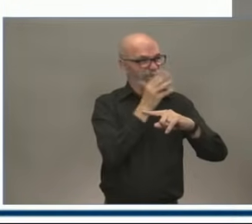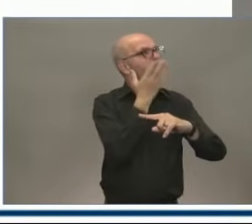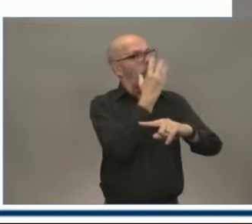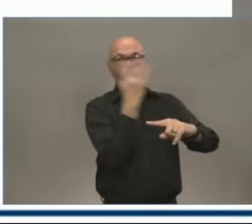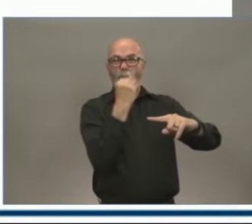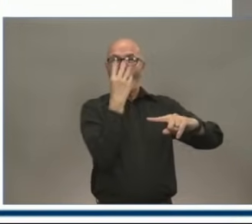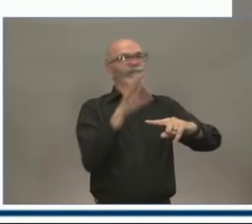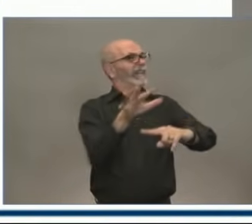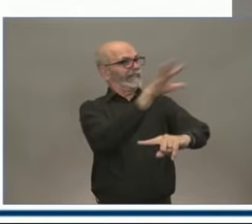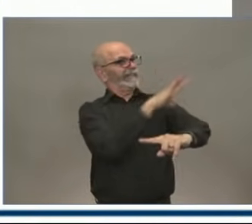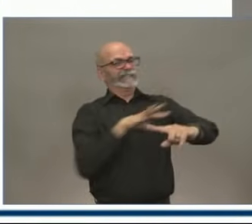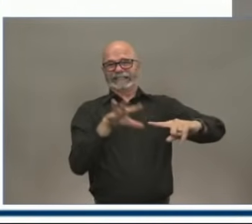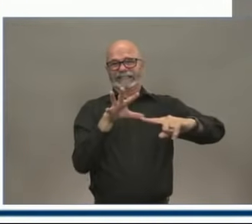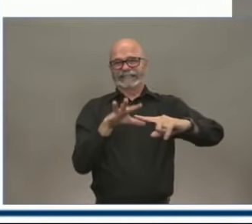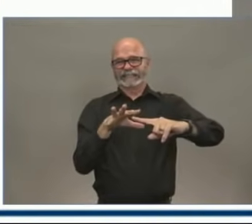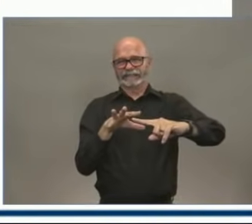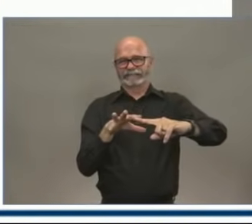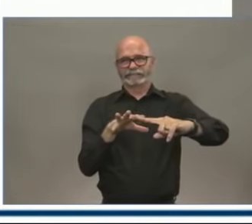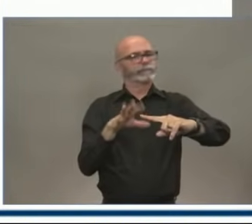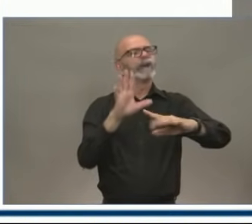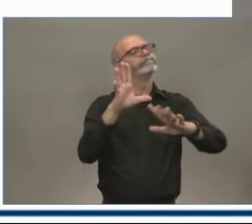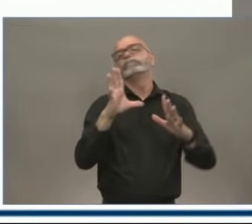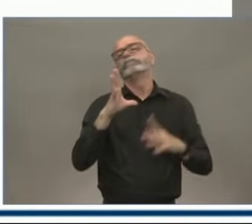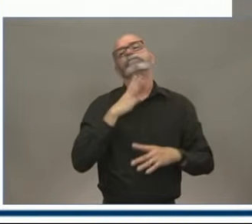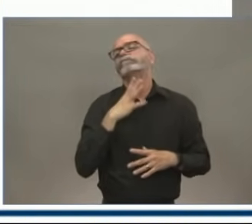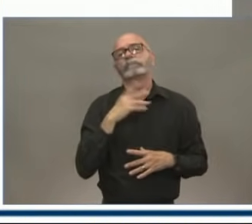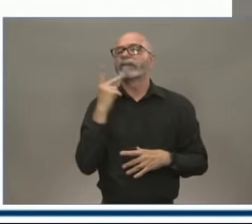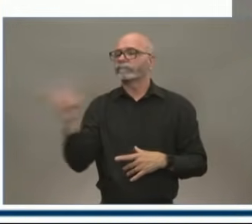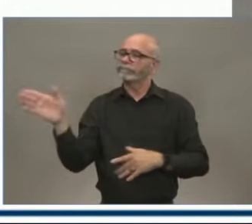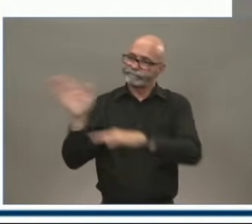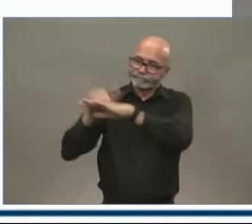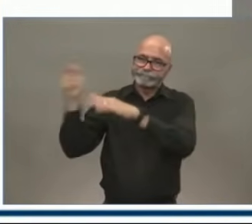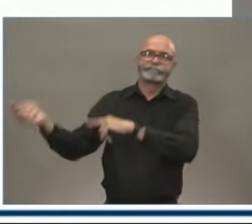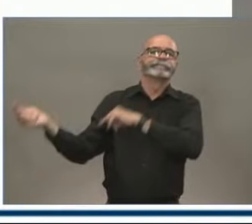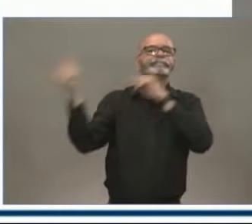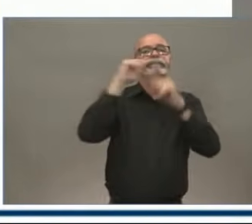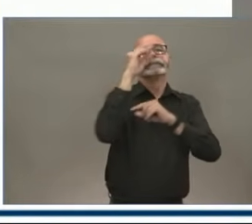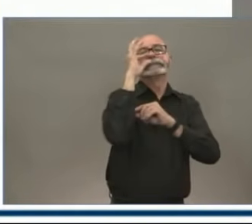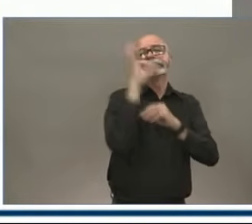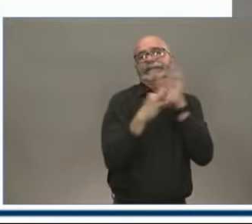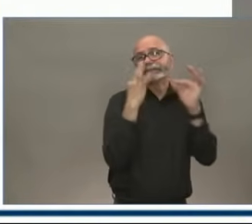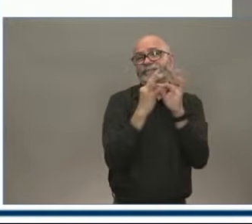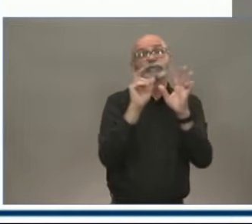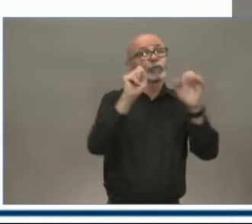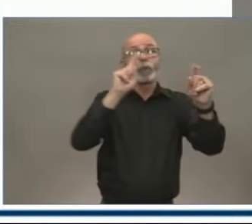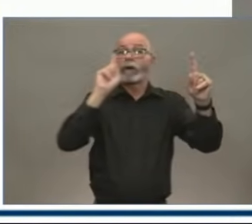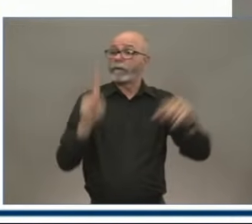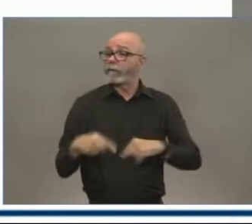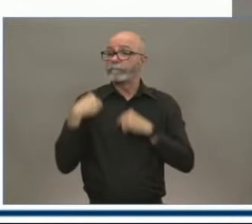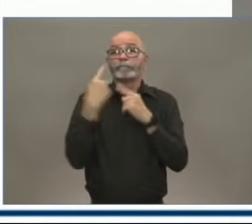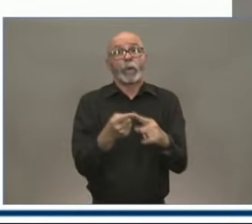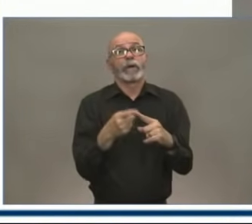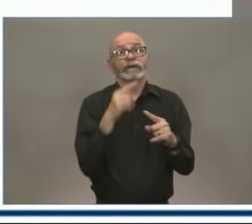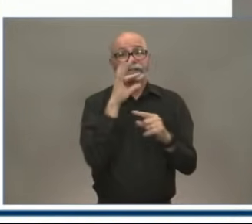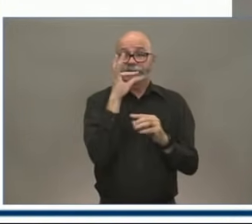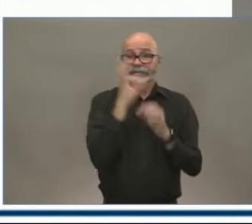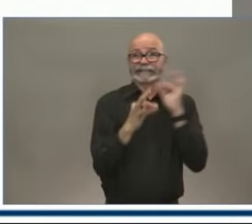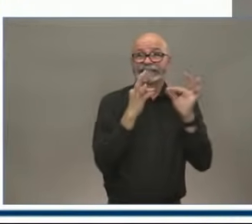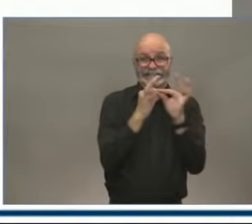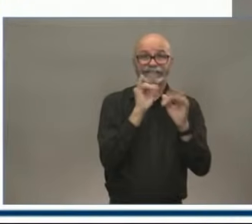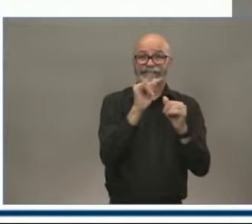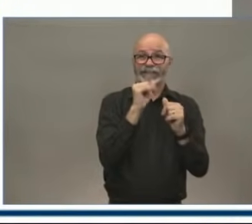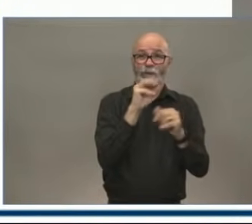responded by acting and bringing in testing. The good news is that even all the testing we've done over the last over the weekend